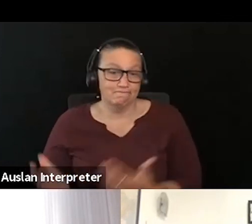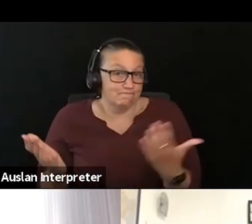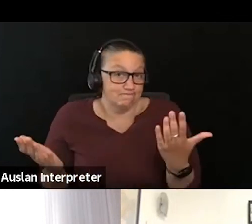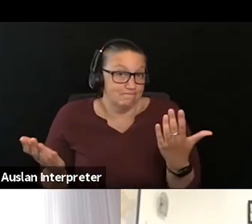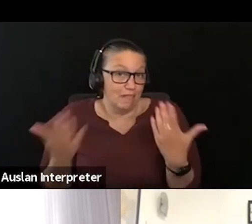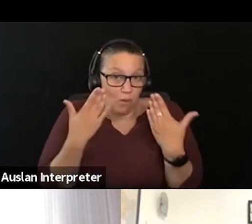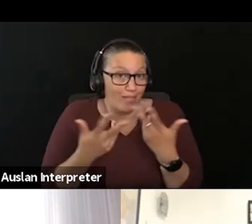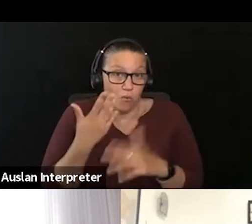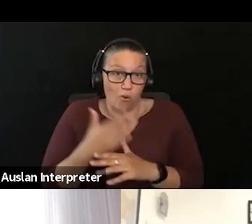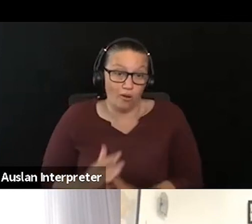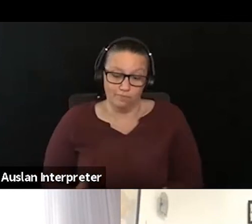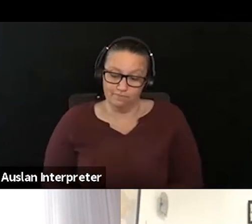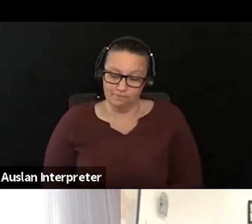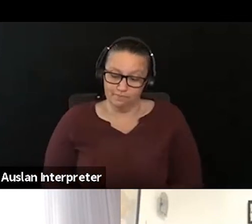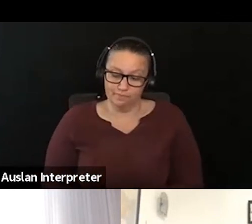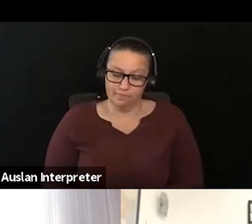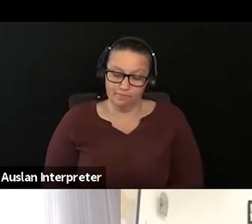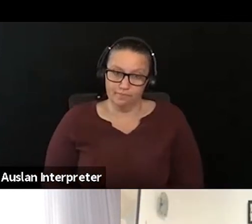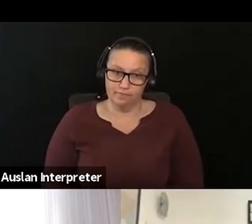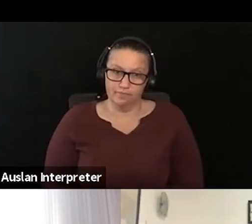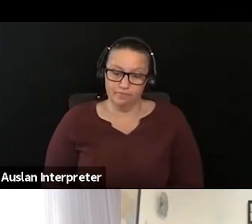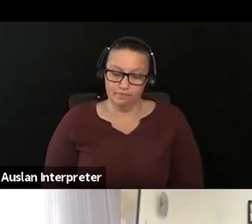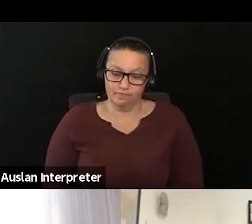those states. Anik?